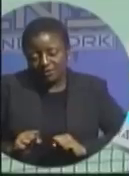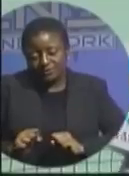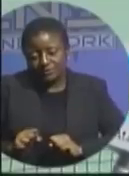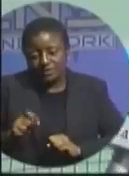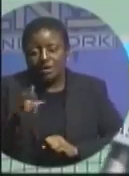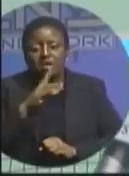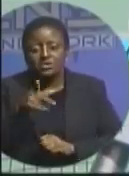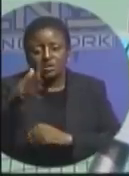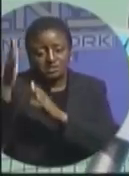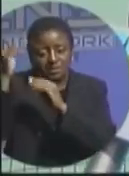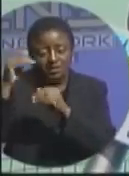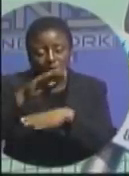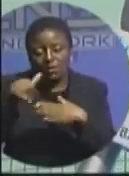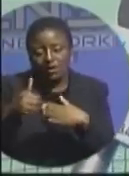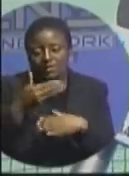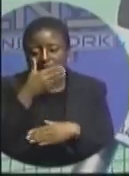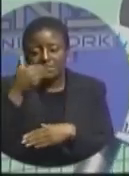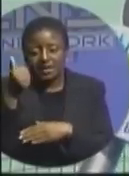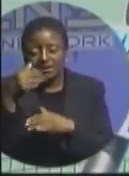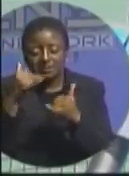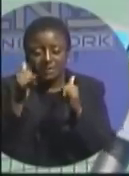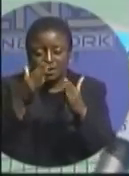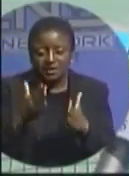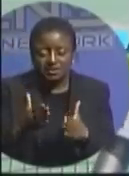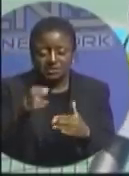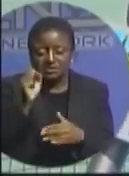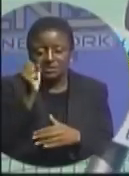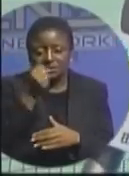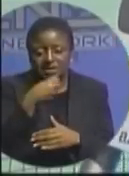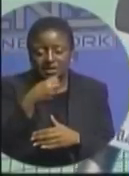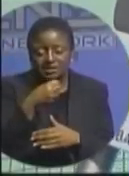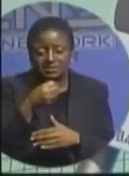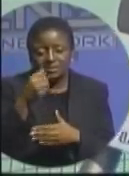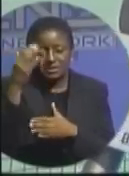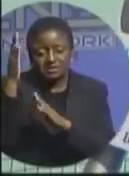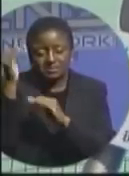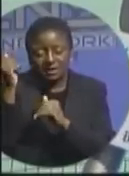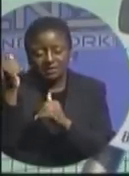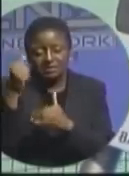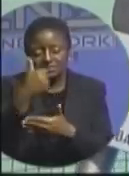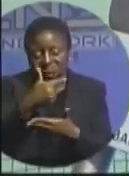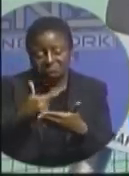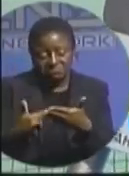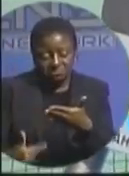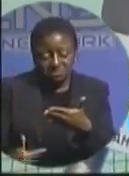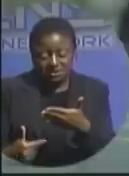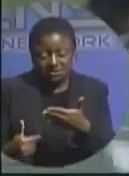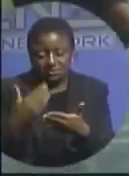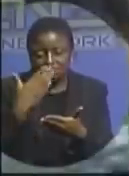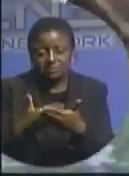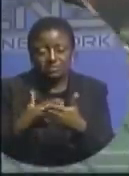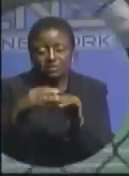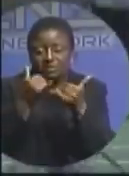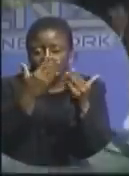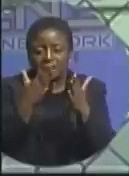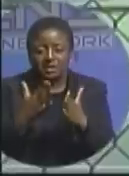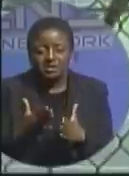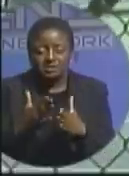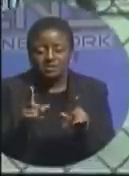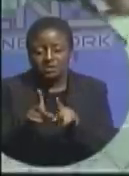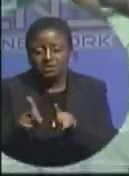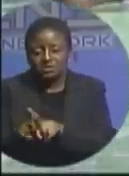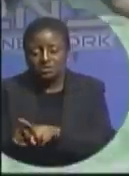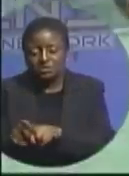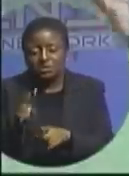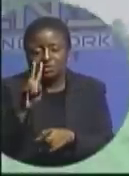Yeah, Devin and Marvin, Timmy, we expect all Simone, Nikita, Larika, Carey, we expect all of them. And then, of course, our two